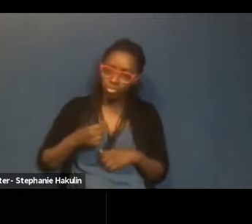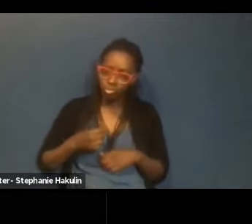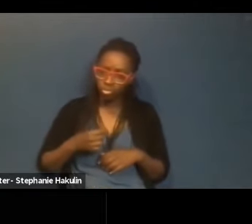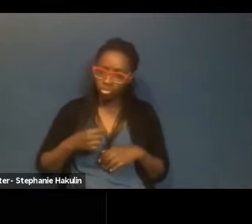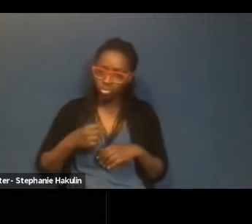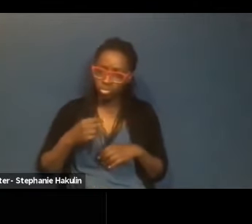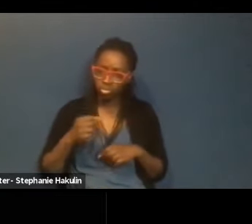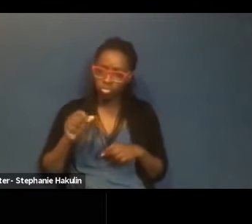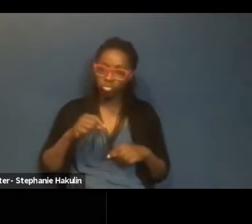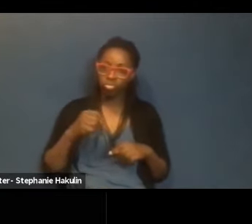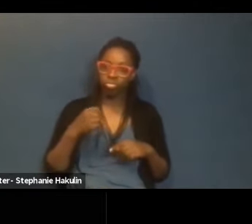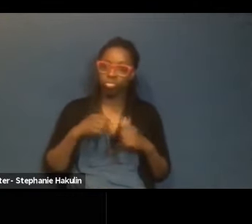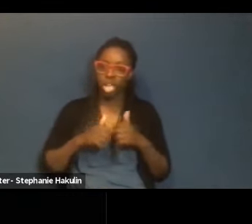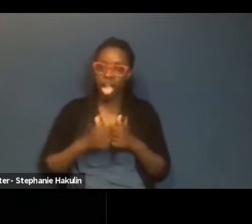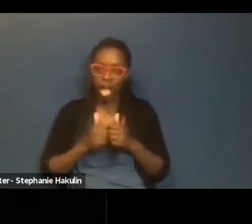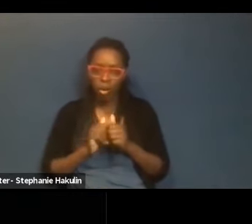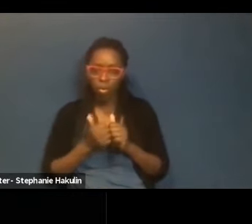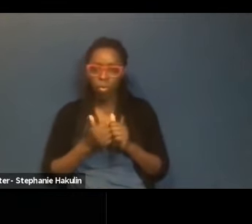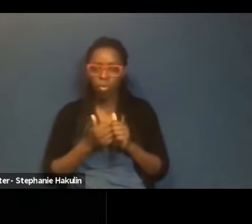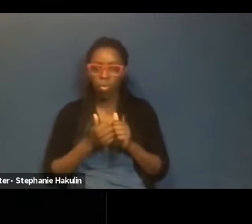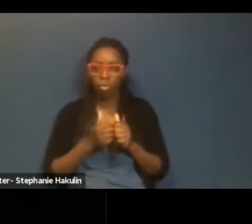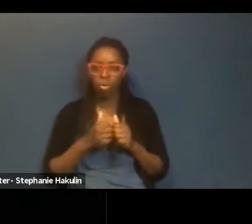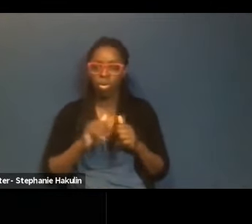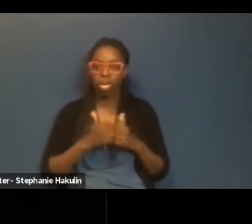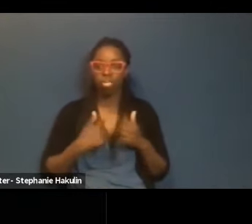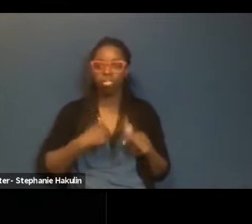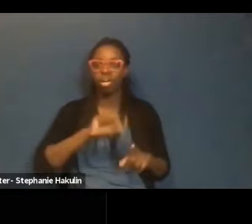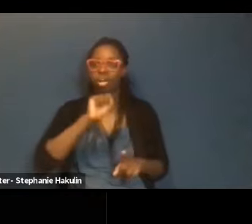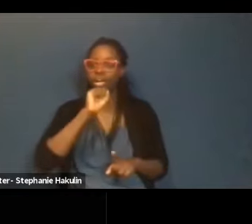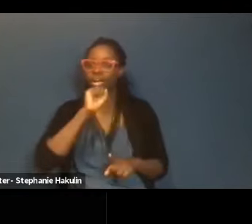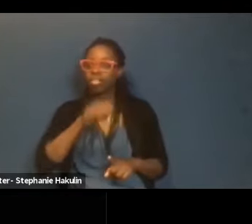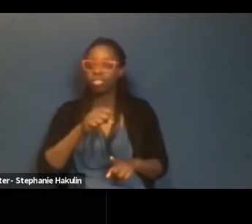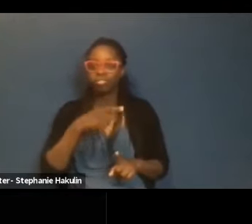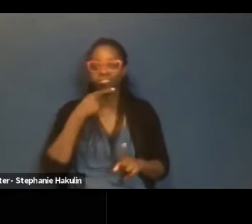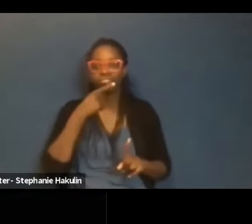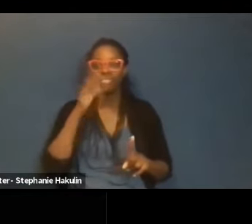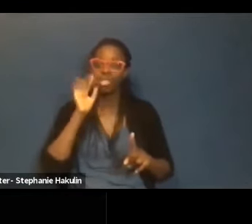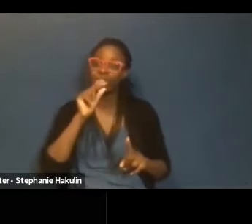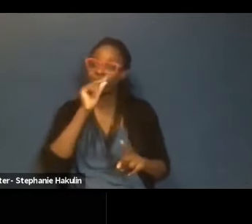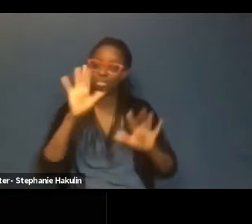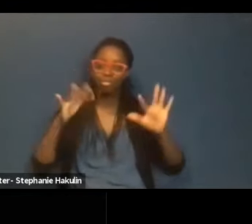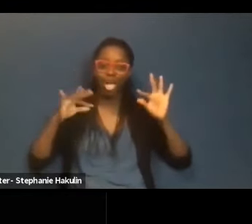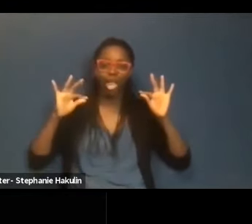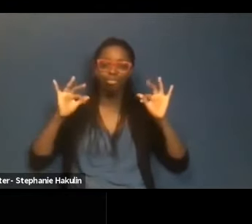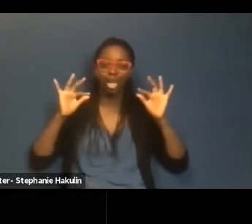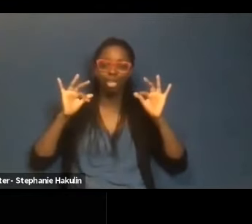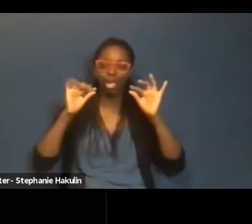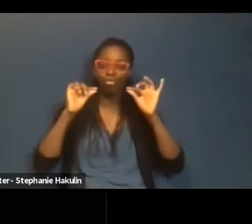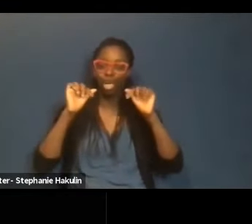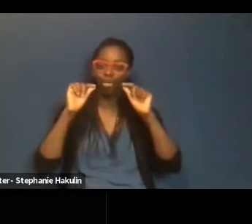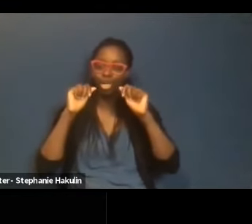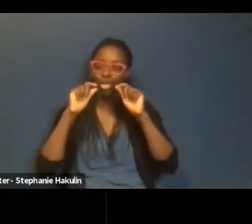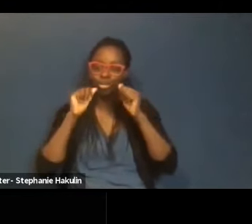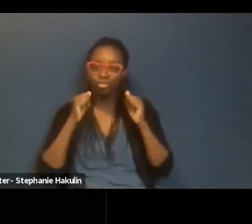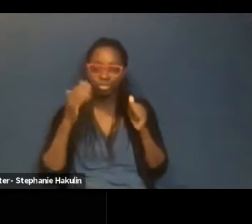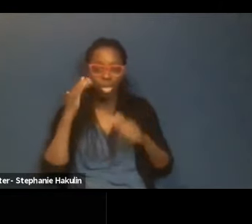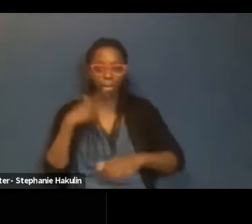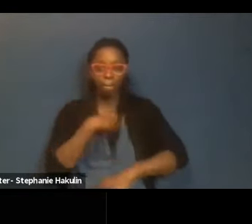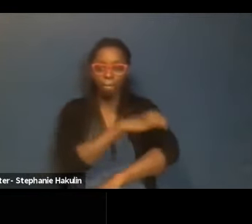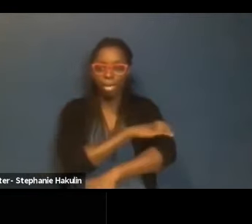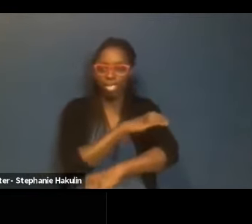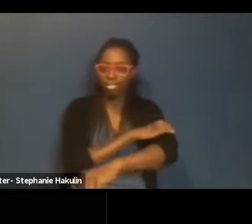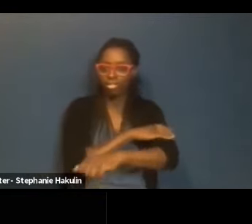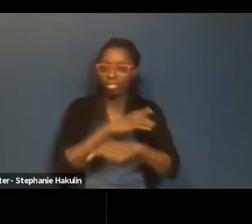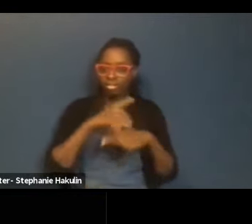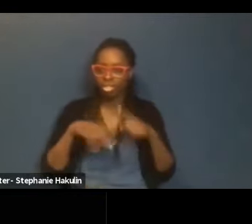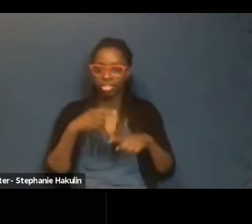suck off a chicken bone can be wrong. You ain't worried about my blood pressure or my caloric intake. You worried about if I press up against